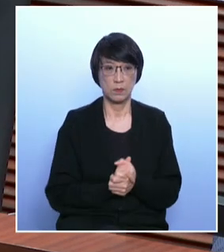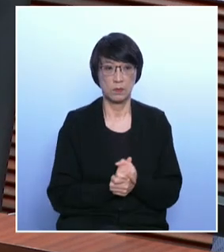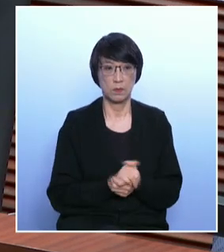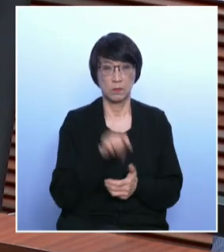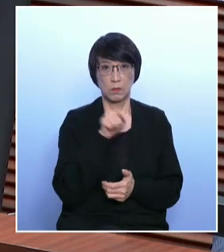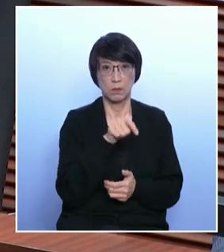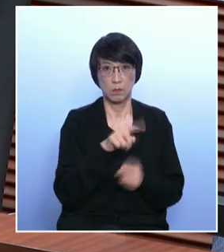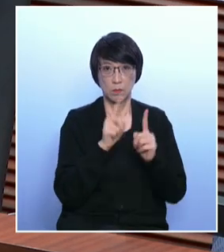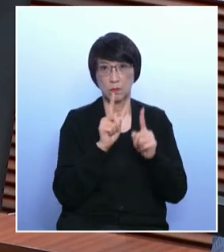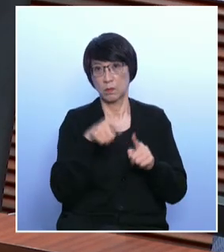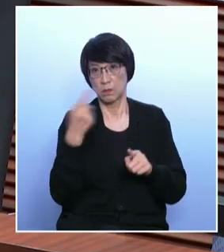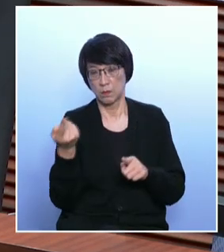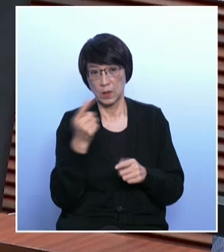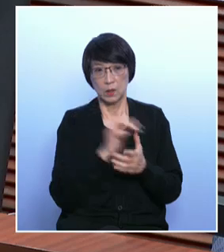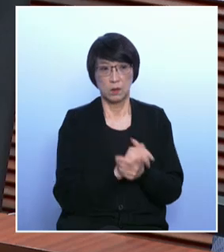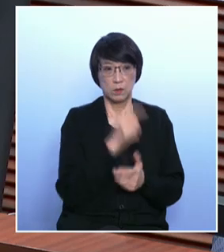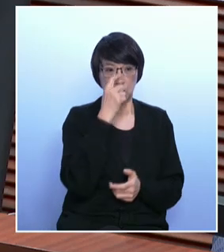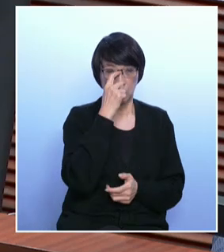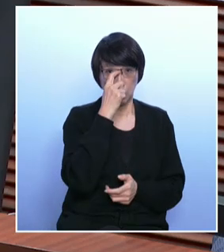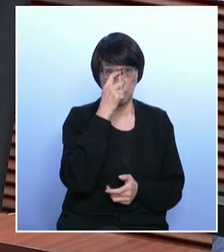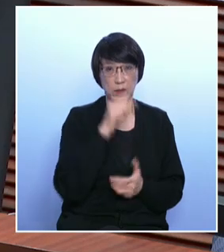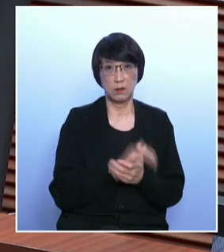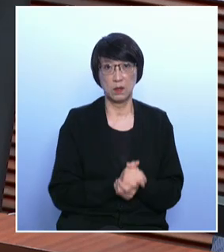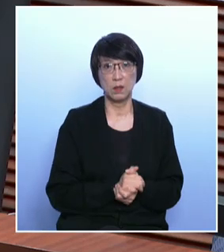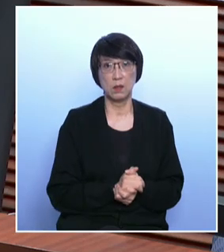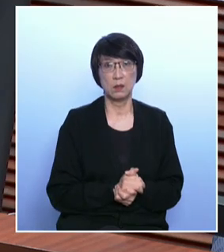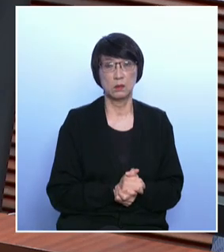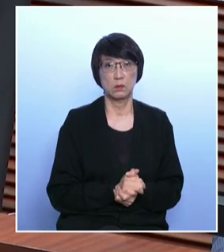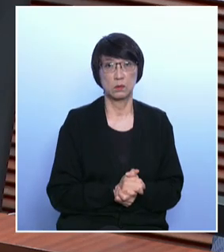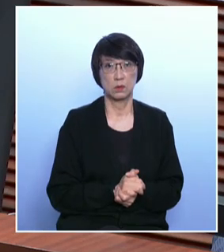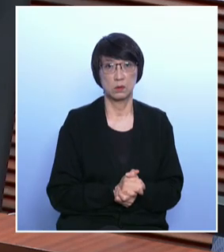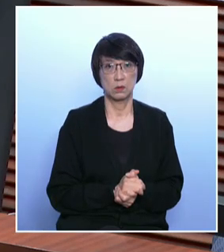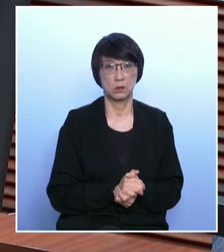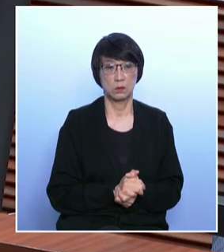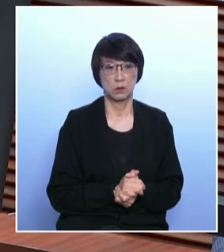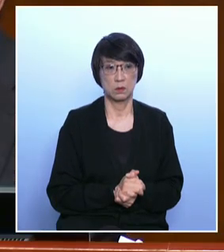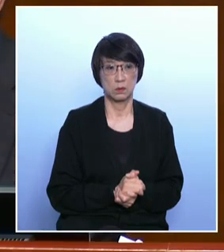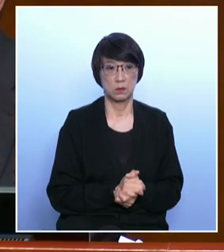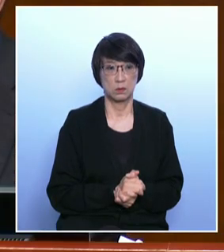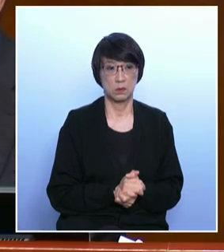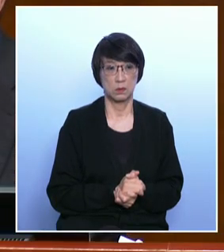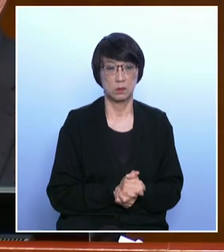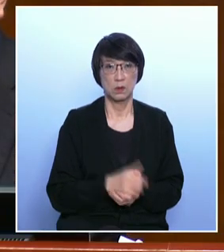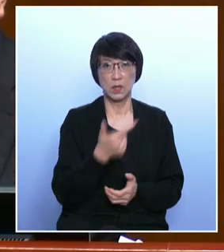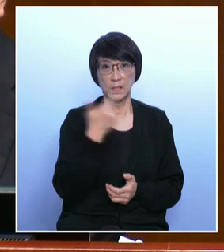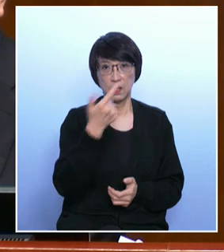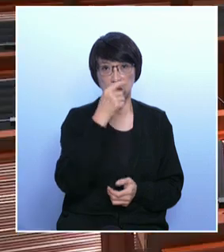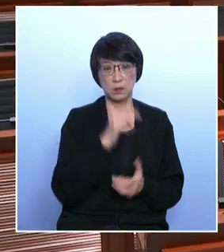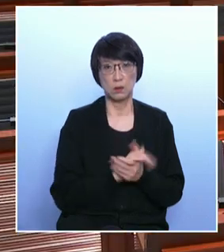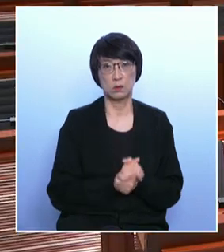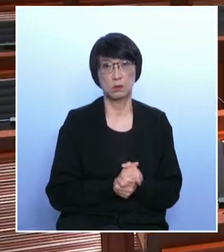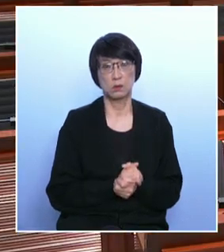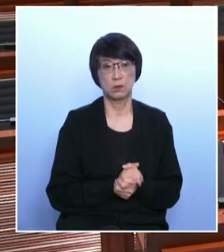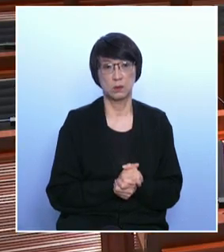university, do students have lessons in the center, or do they have lessons